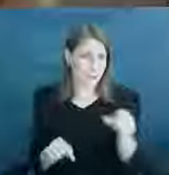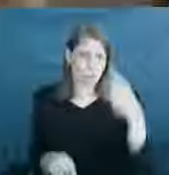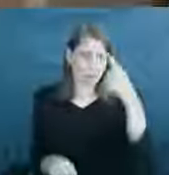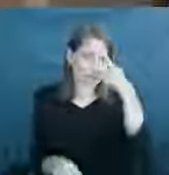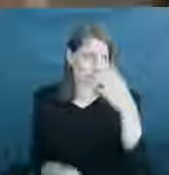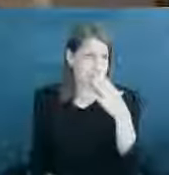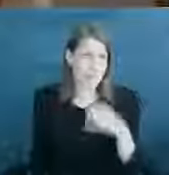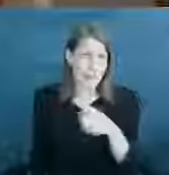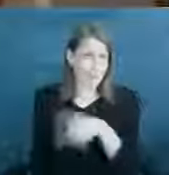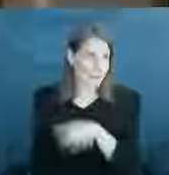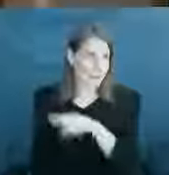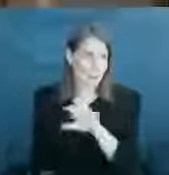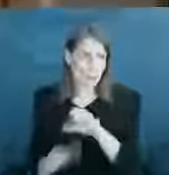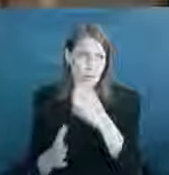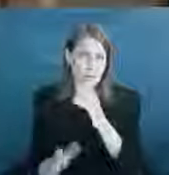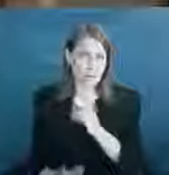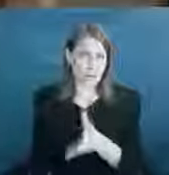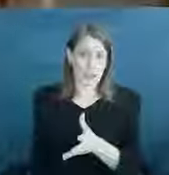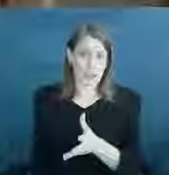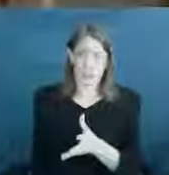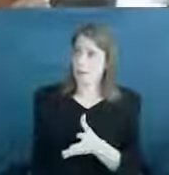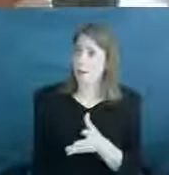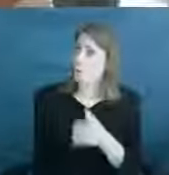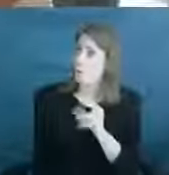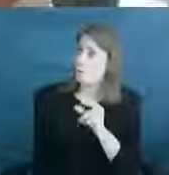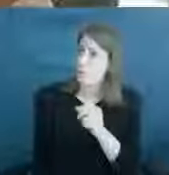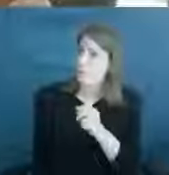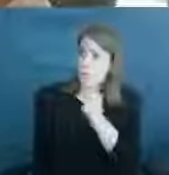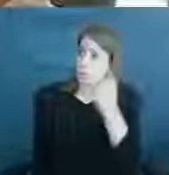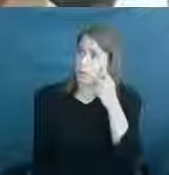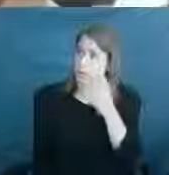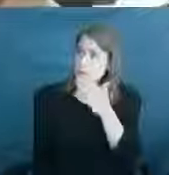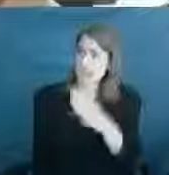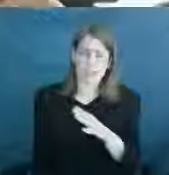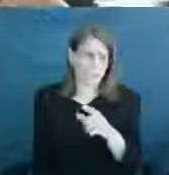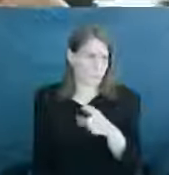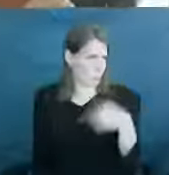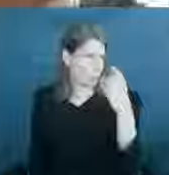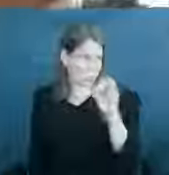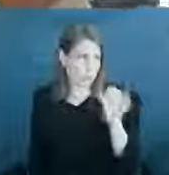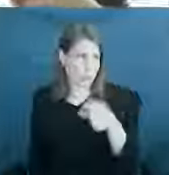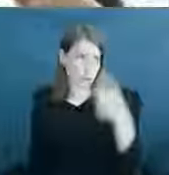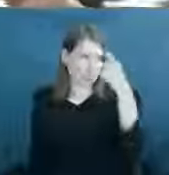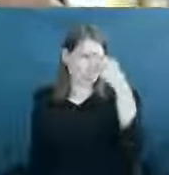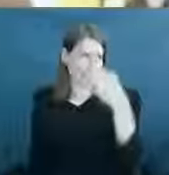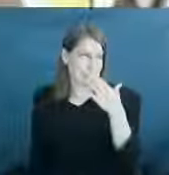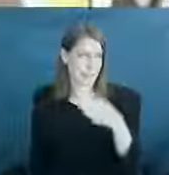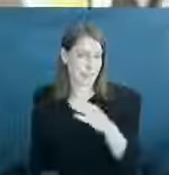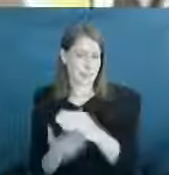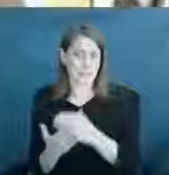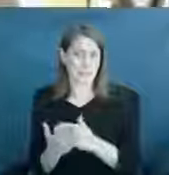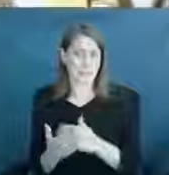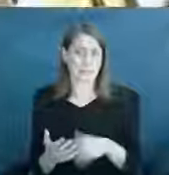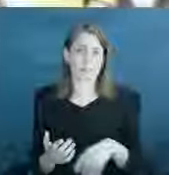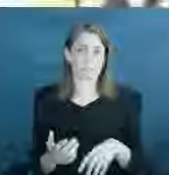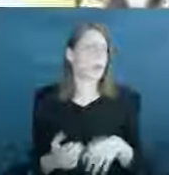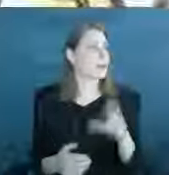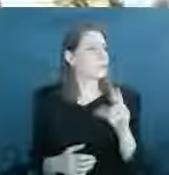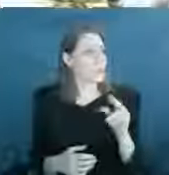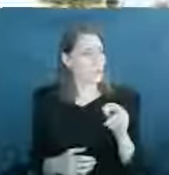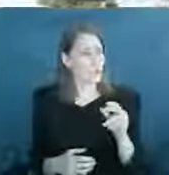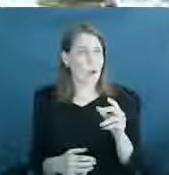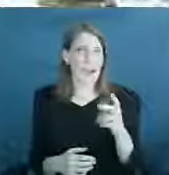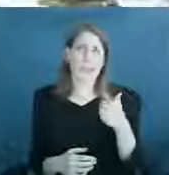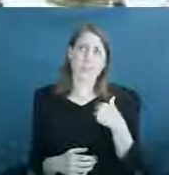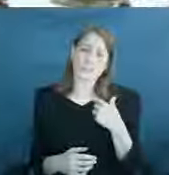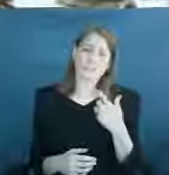minutes. No. So let's do a charm offensive, because this is nowhere near as bad as you think it is. No, I don't believe it's bad at all. Ah, you look as though you